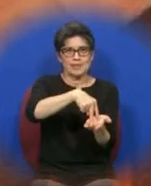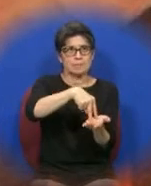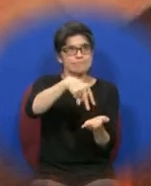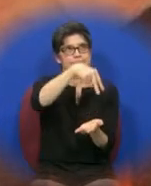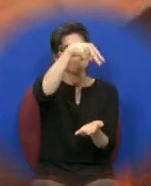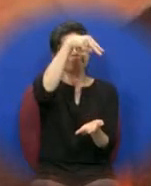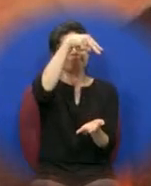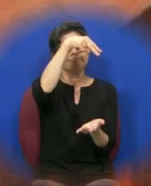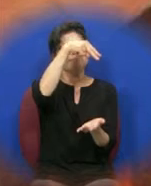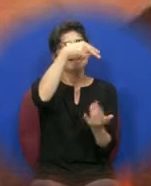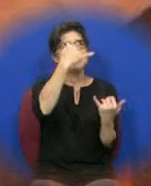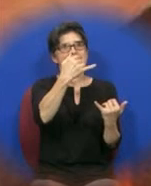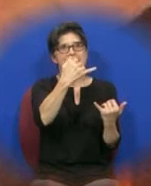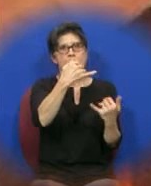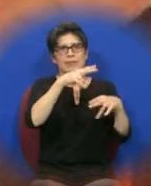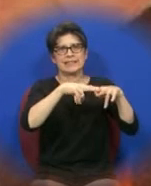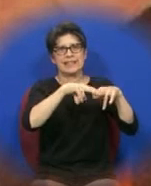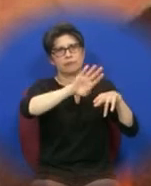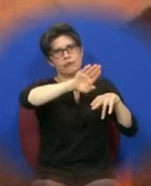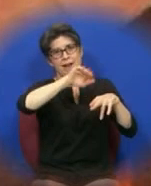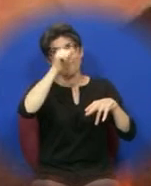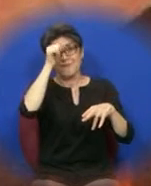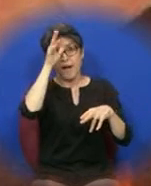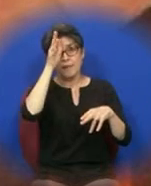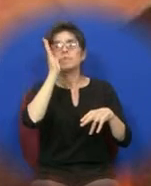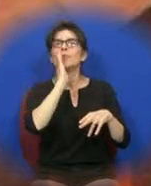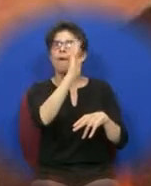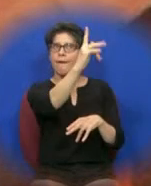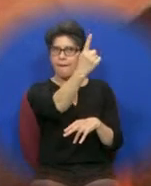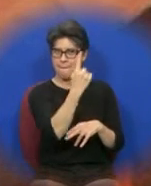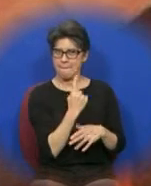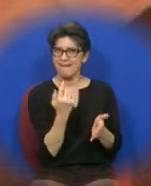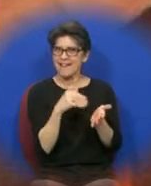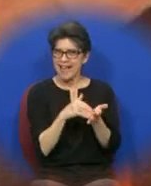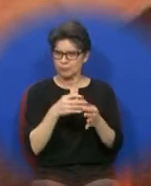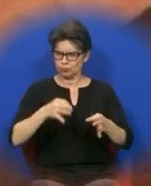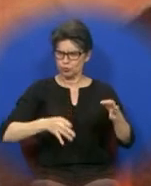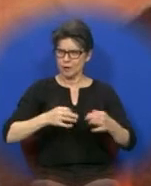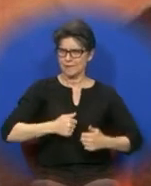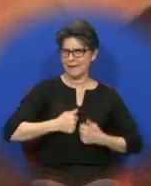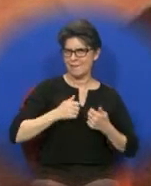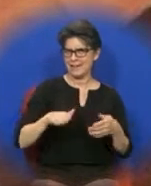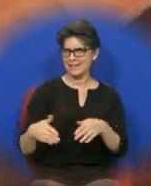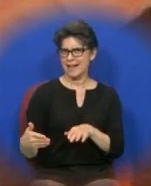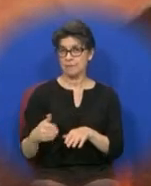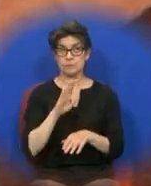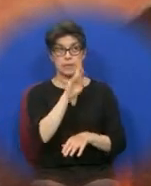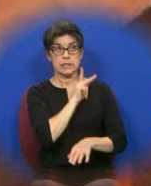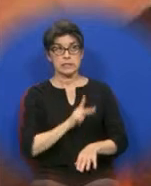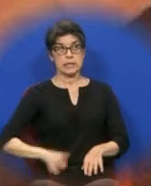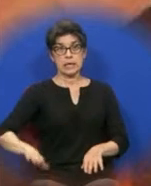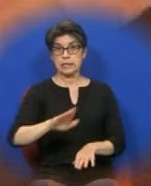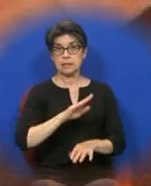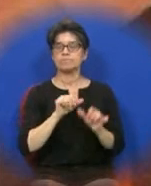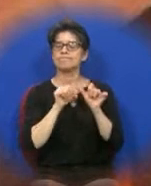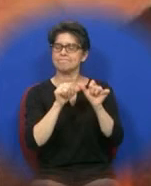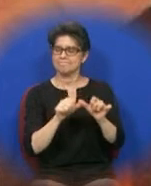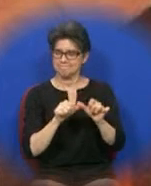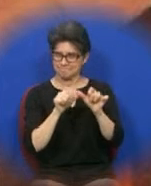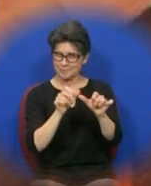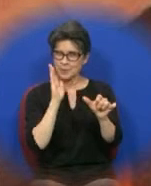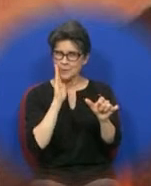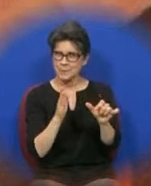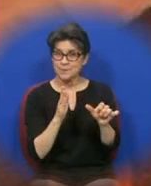seated at the right hand of the Father. He will come again in glory to judge the living and the dead, and his kingdom will have no end.